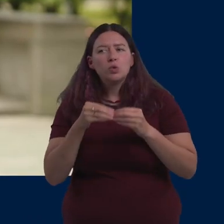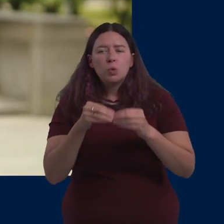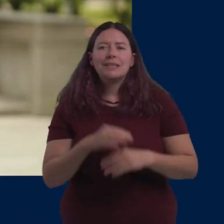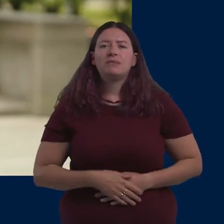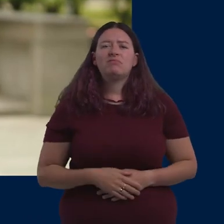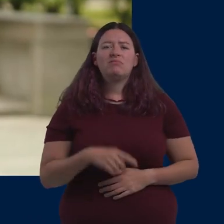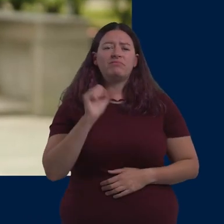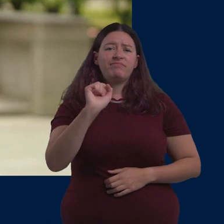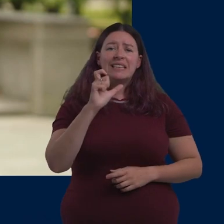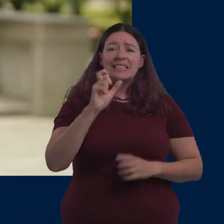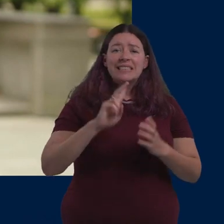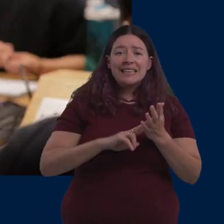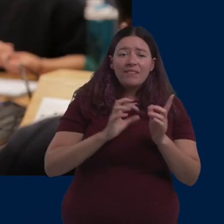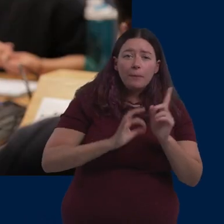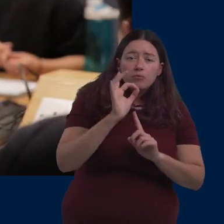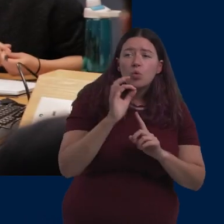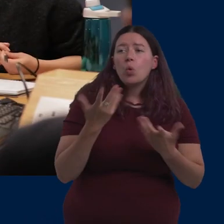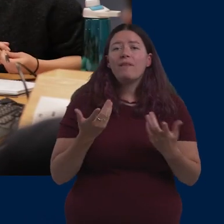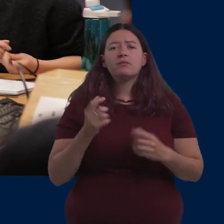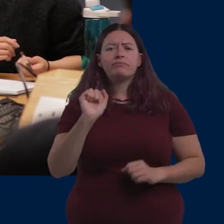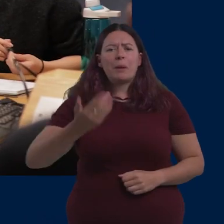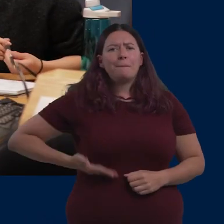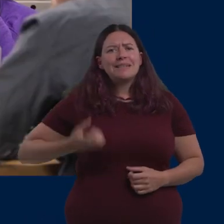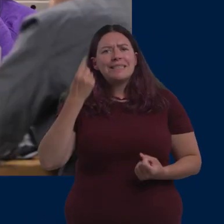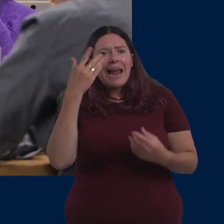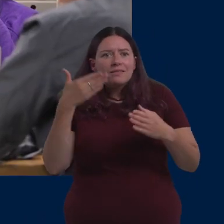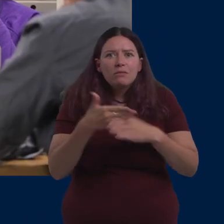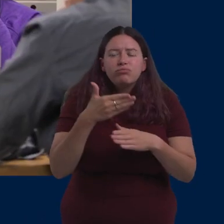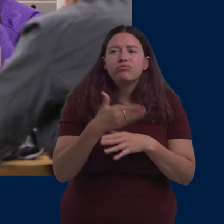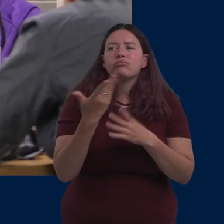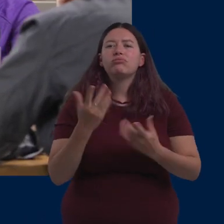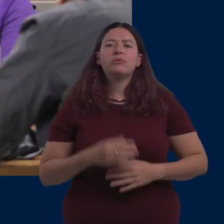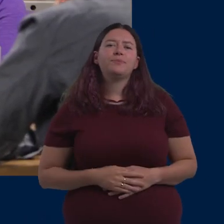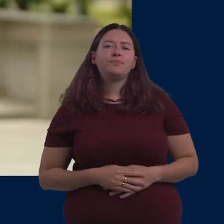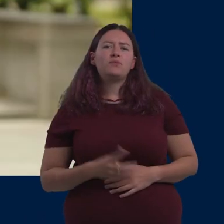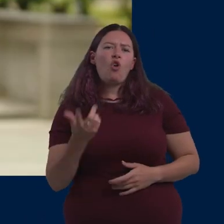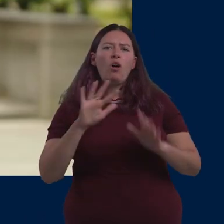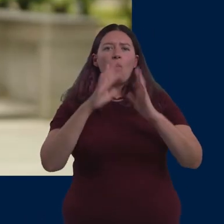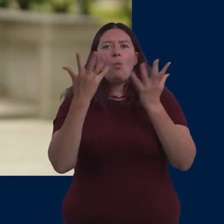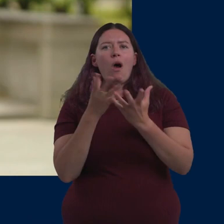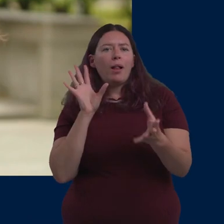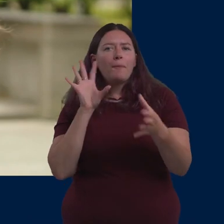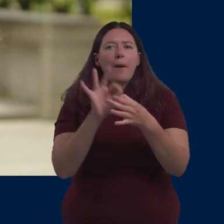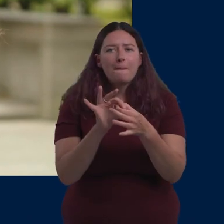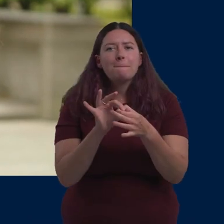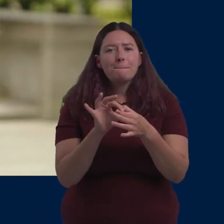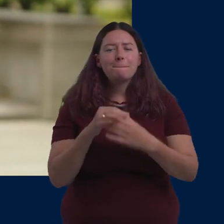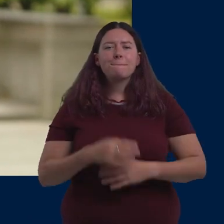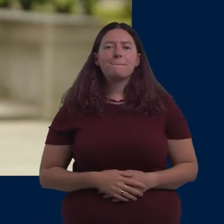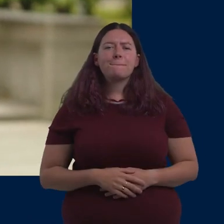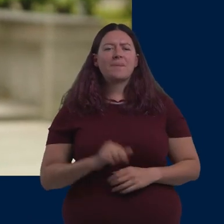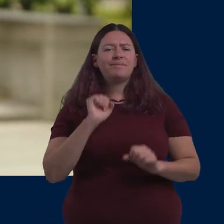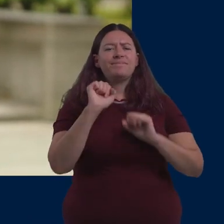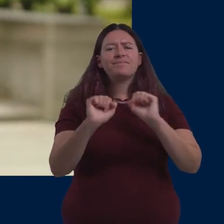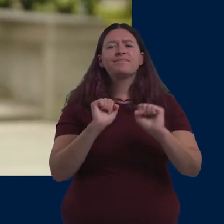CV through our volunteering service, put your business ideas into action through social enterprises, and make the most of our global community through our